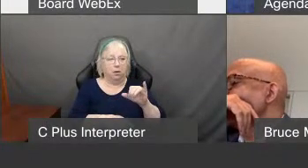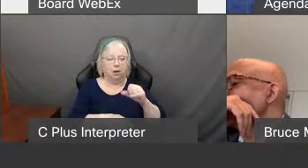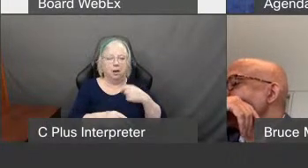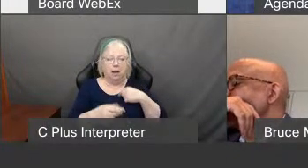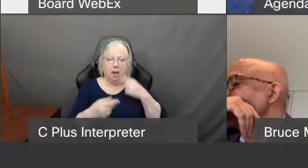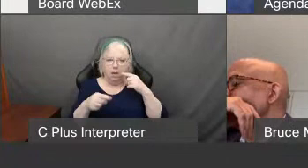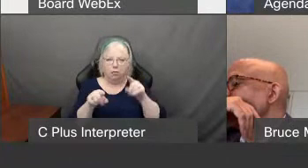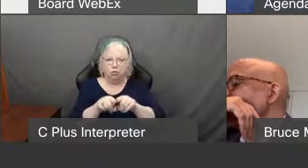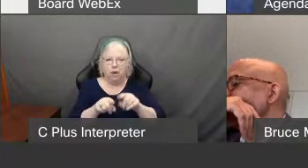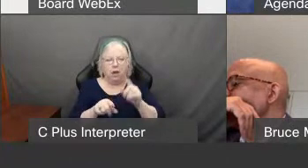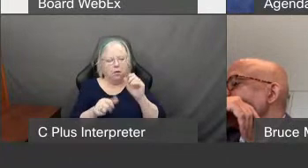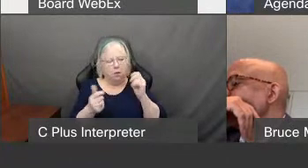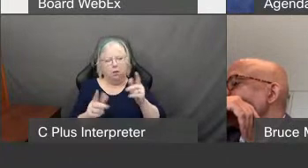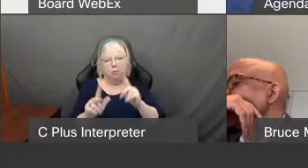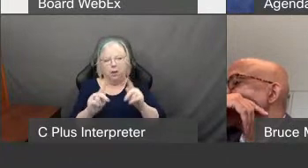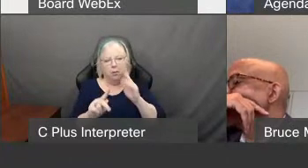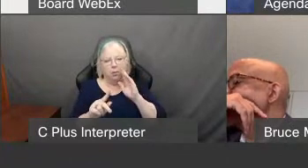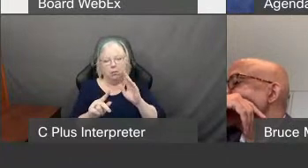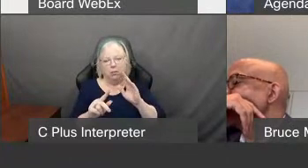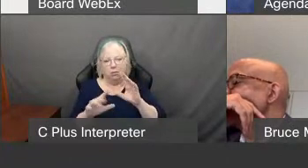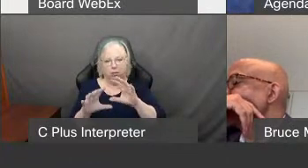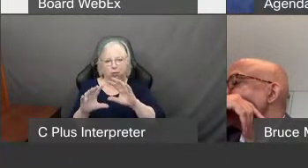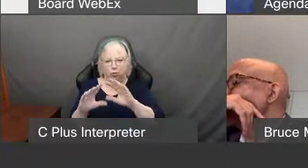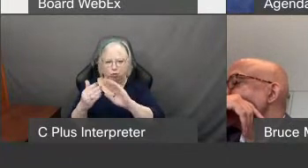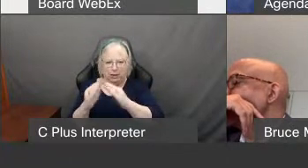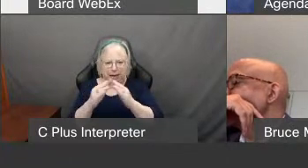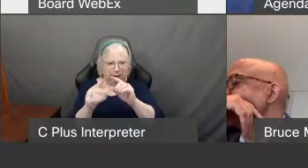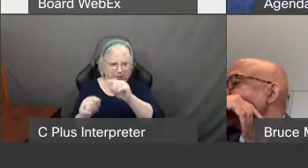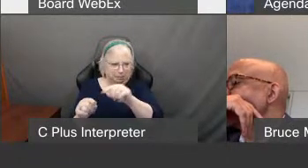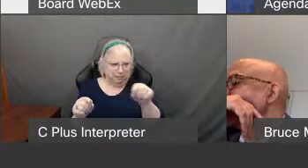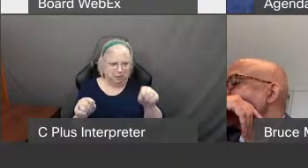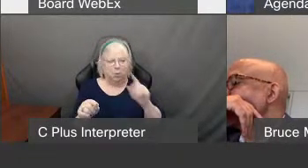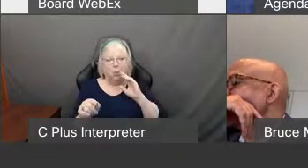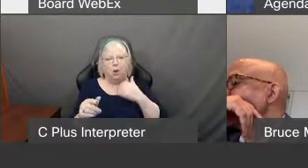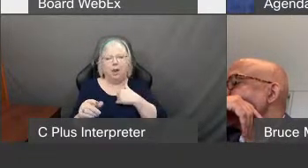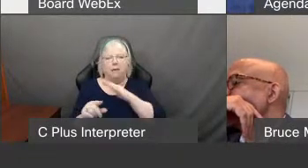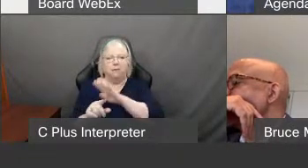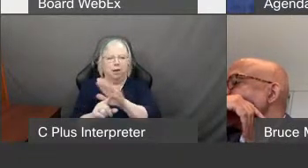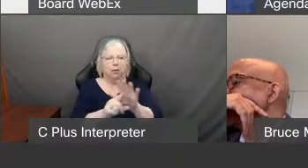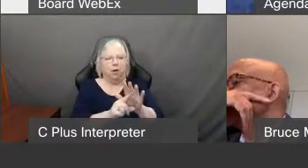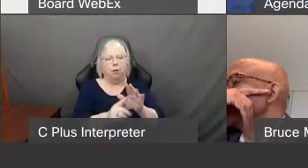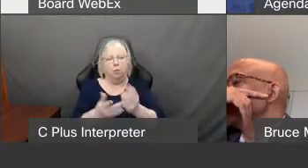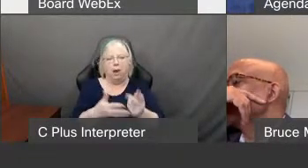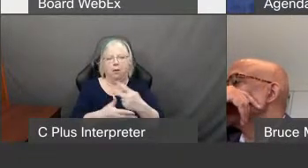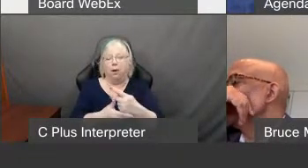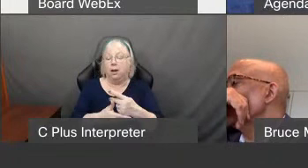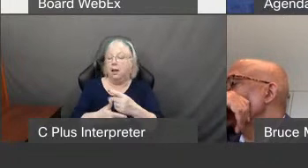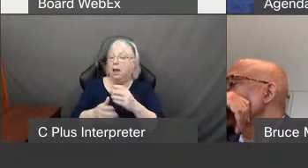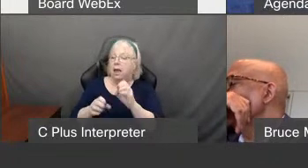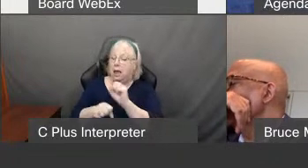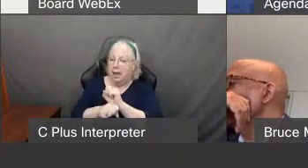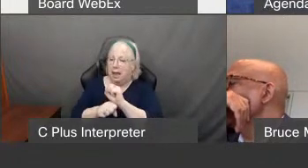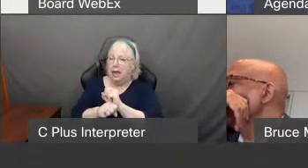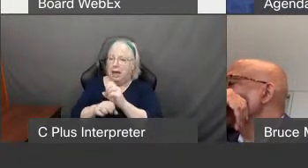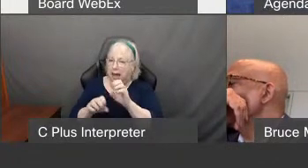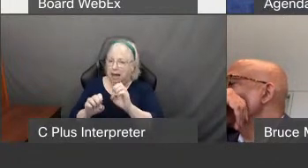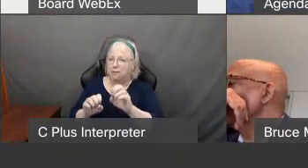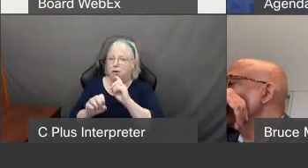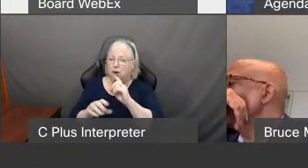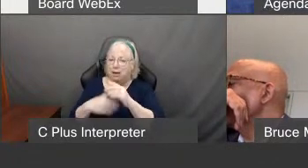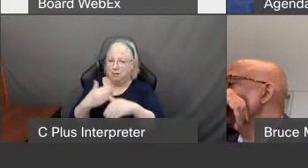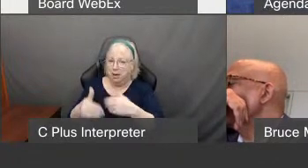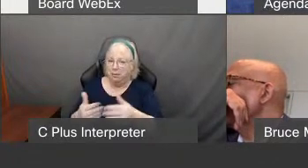and everybody will have their own priorities, but I'm just asking. Efforts being made, okay. To answer your question. Thank you.